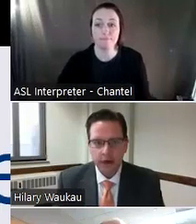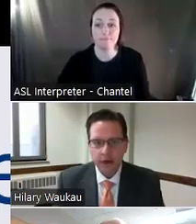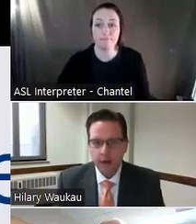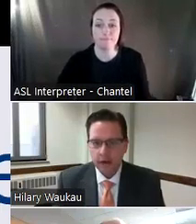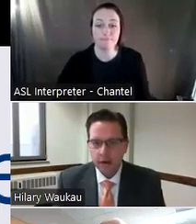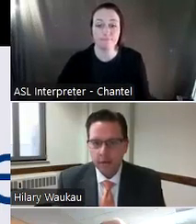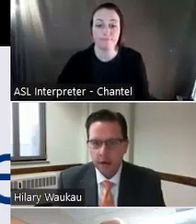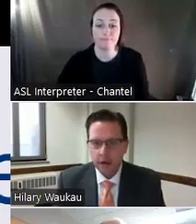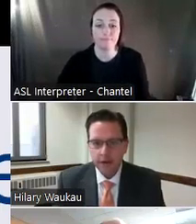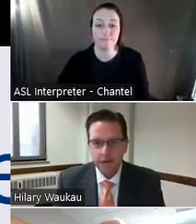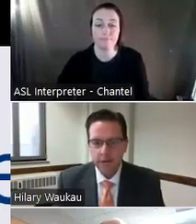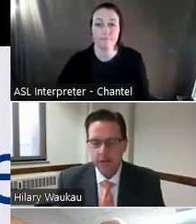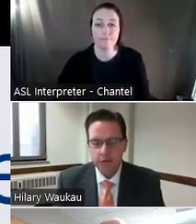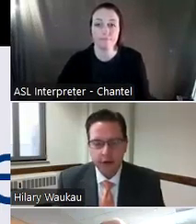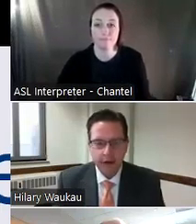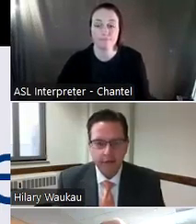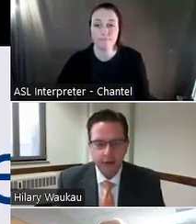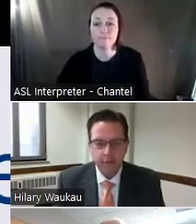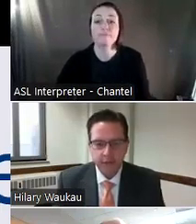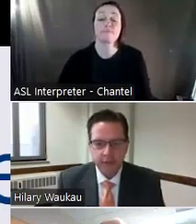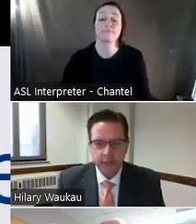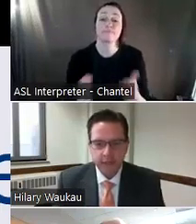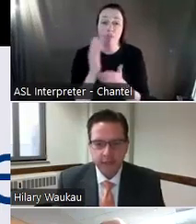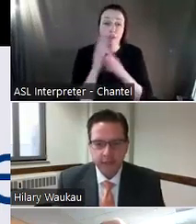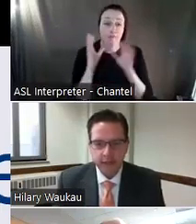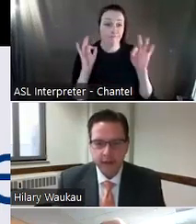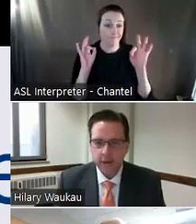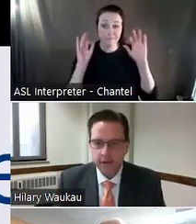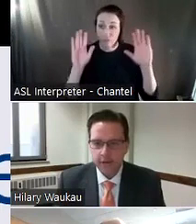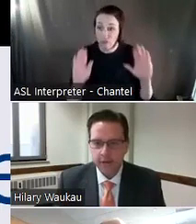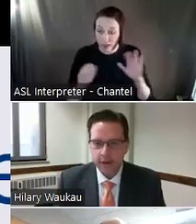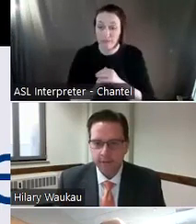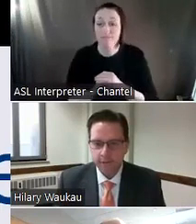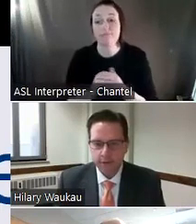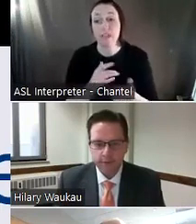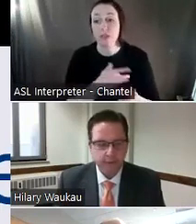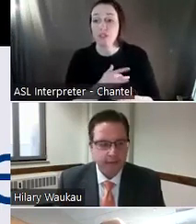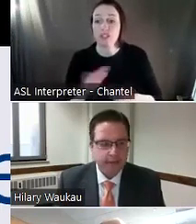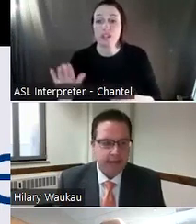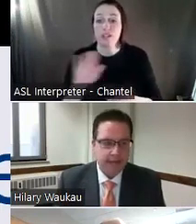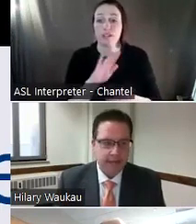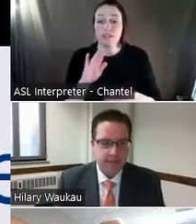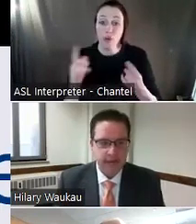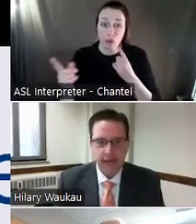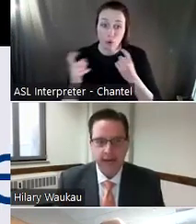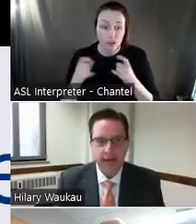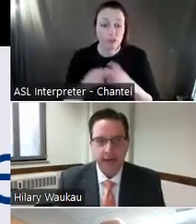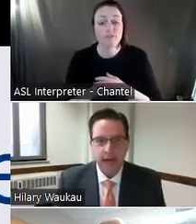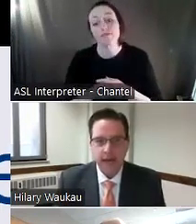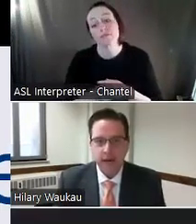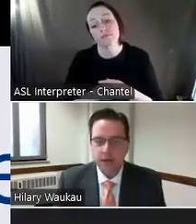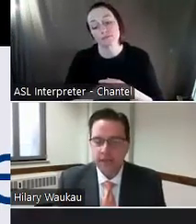All right. Well, those were great, and really appreciate the questions from the group and from the attendees.